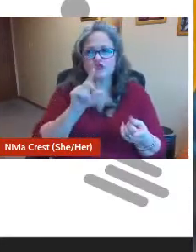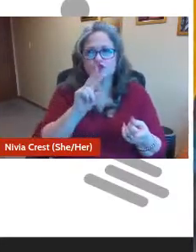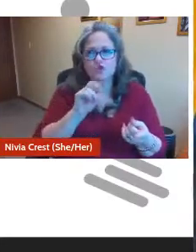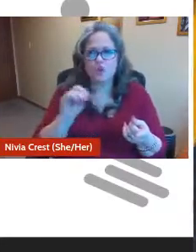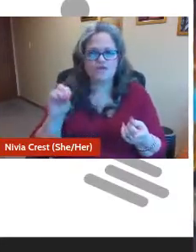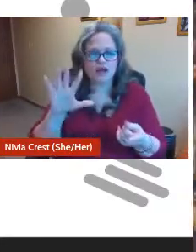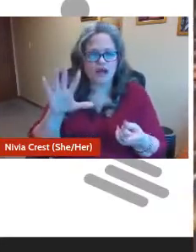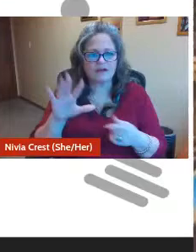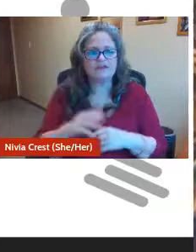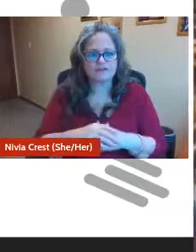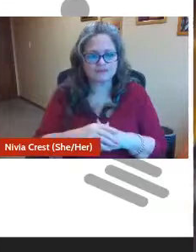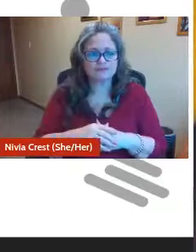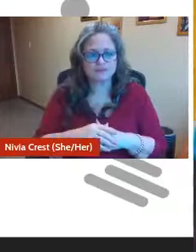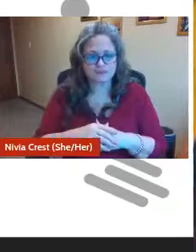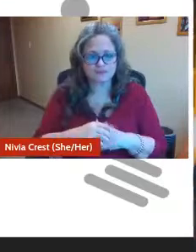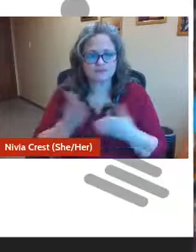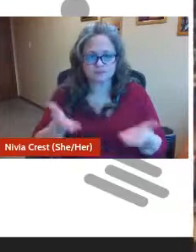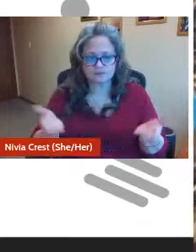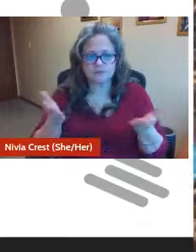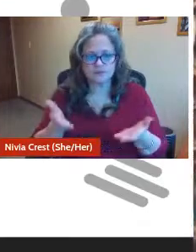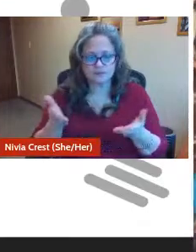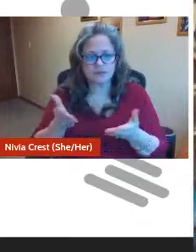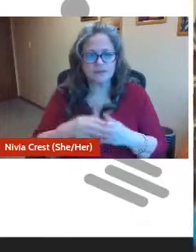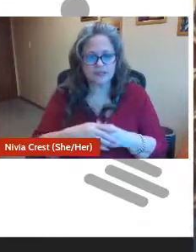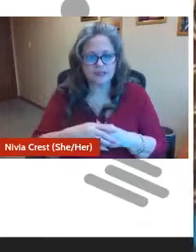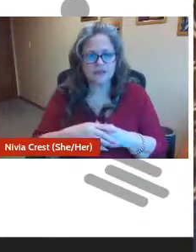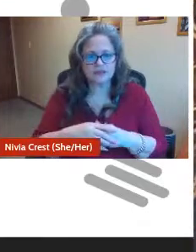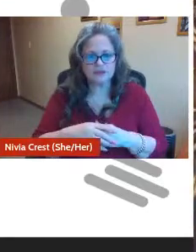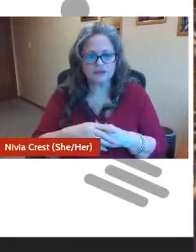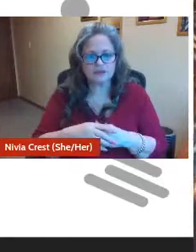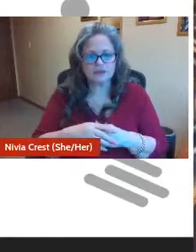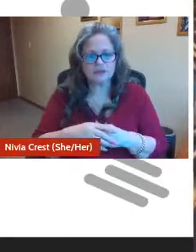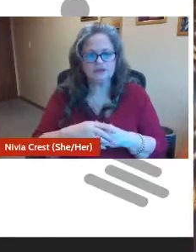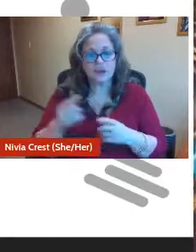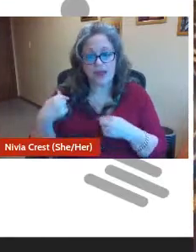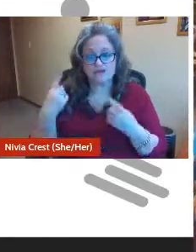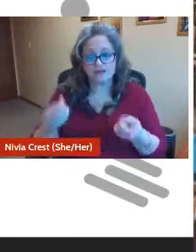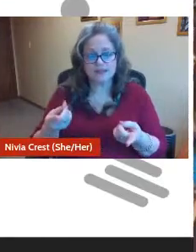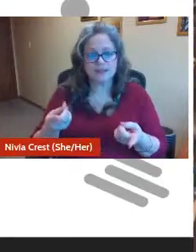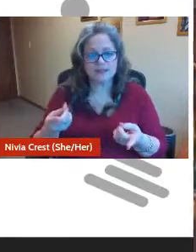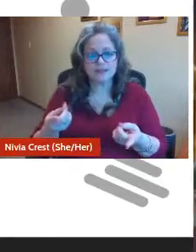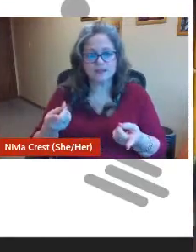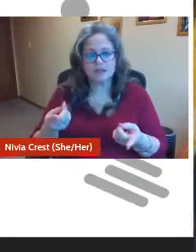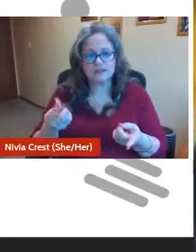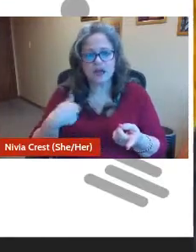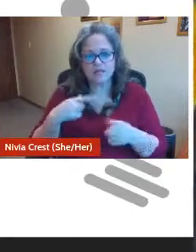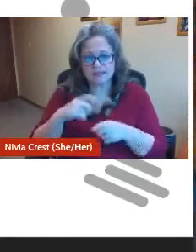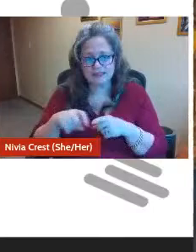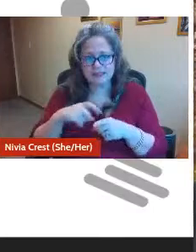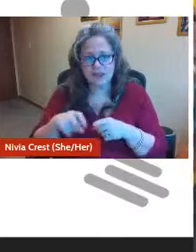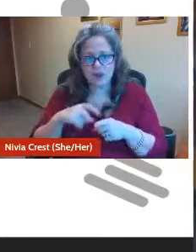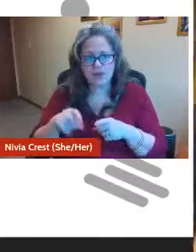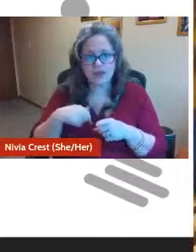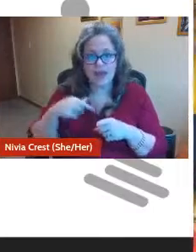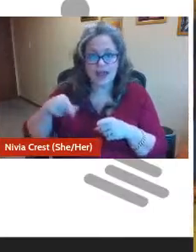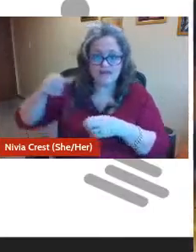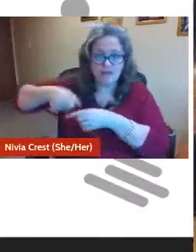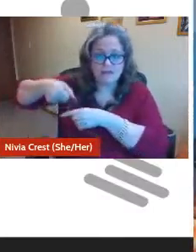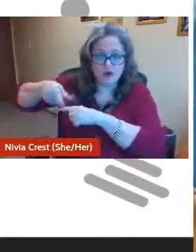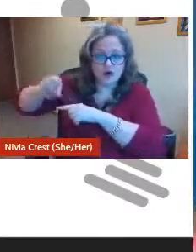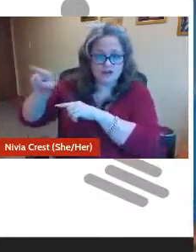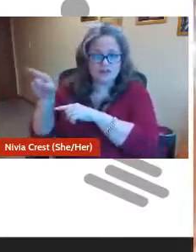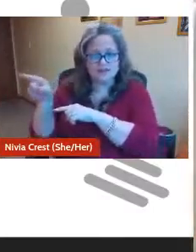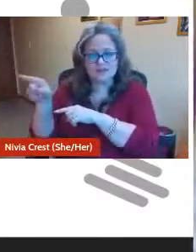2005. Okay. That I've been here and everything. So ever since then, I've been in my, you know, been sewing my pocketbook